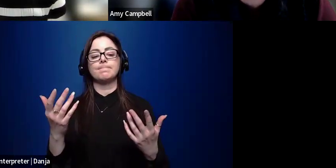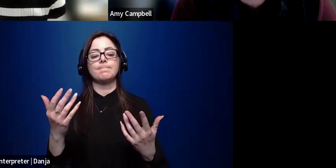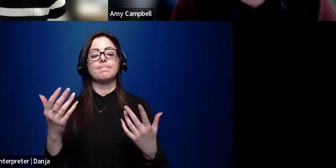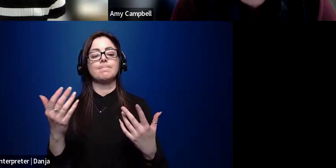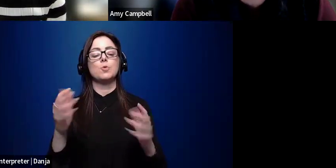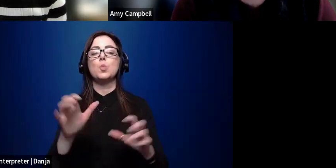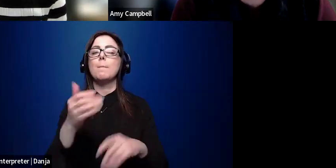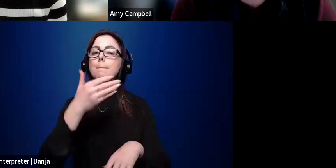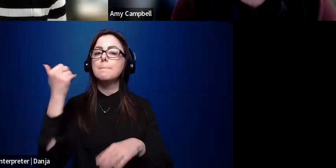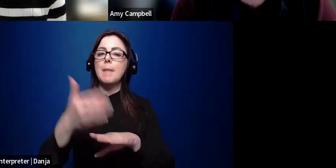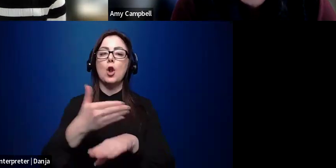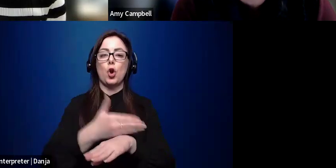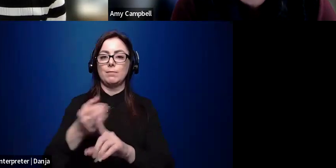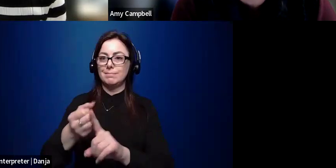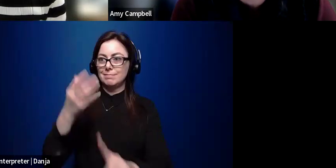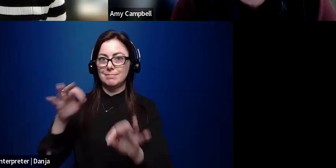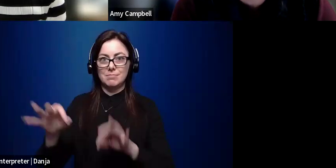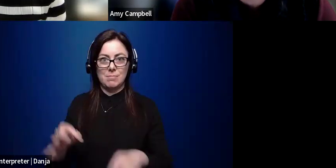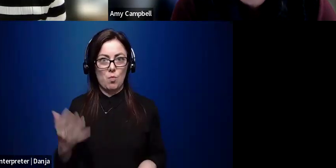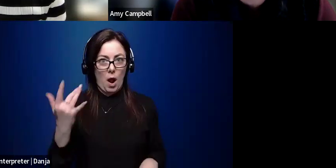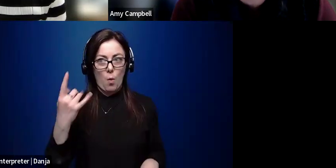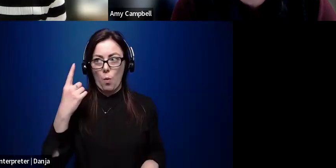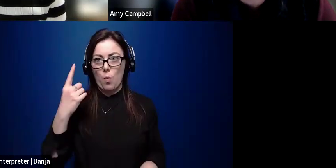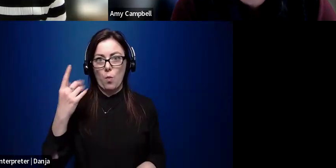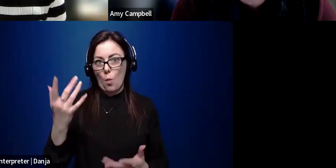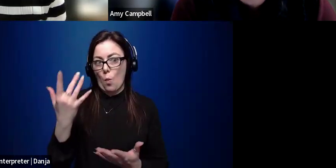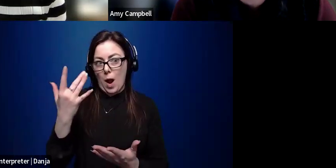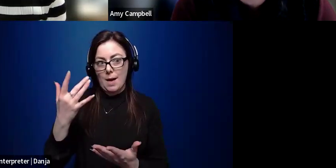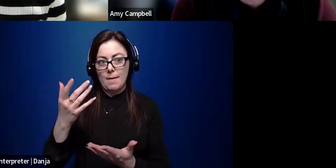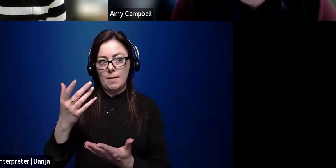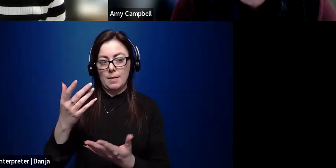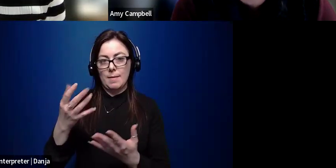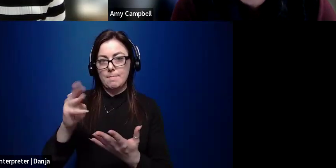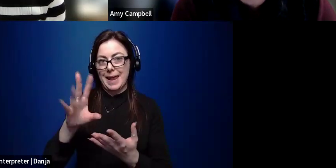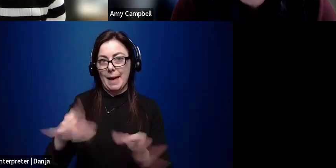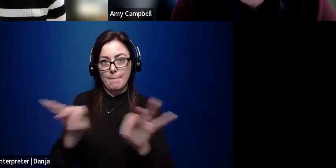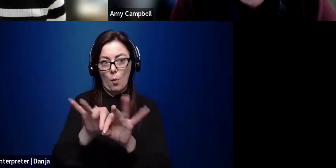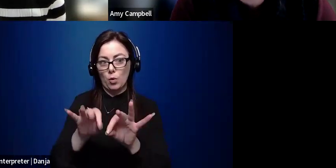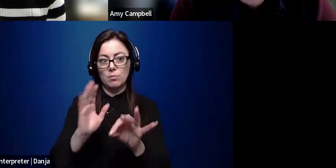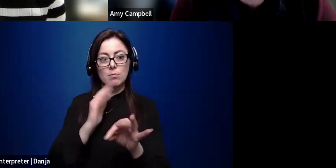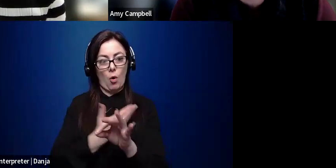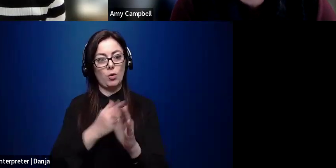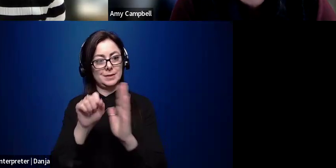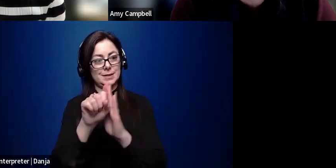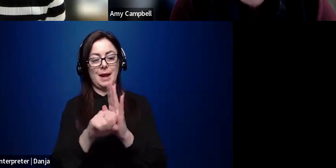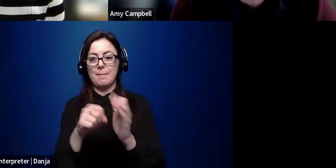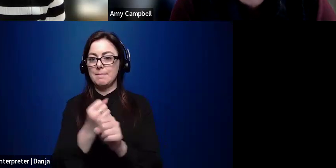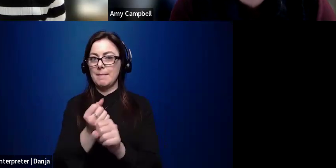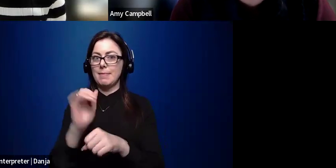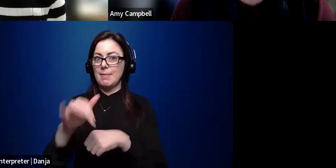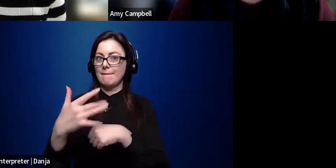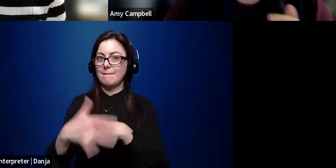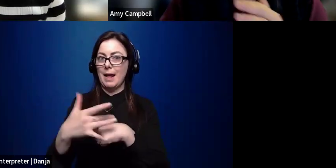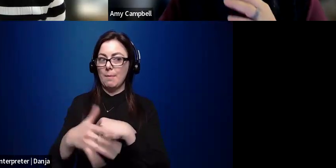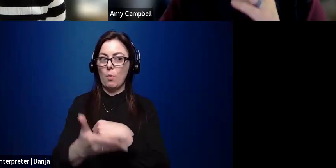talking about why we have these things, and that our state makes them available to us,